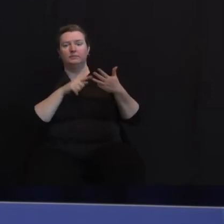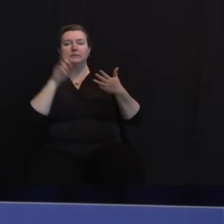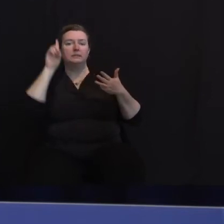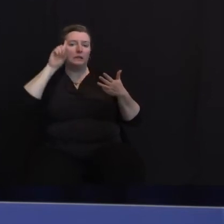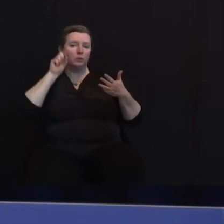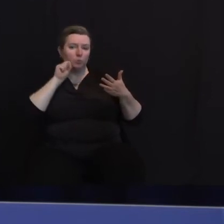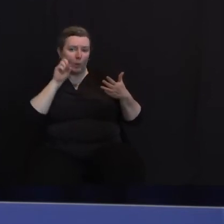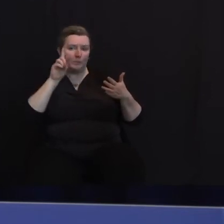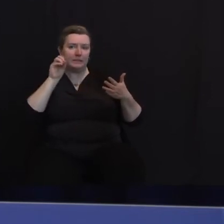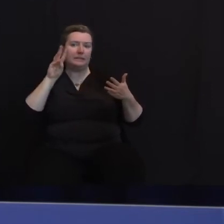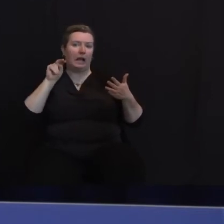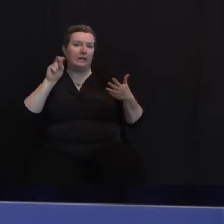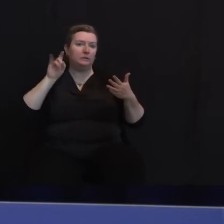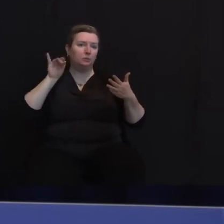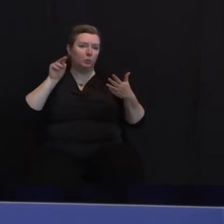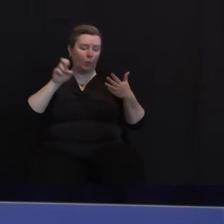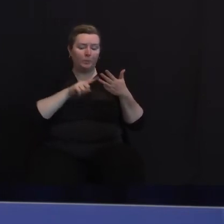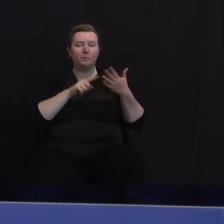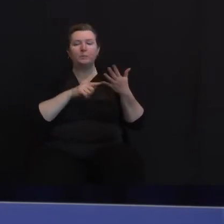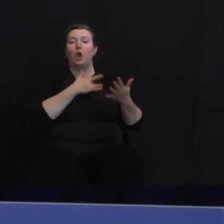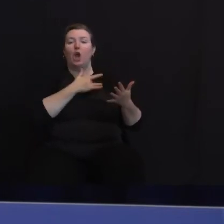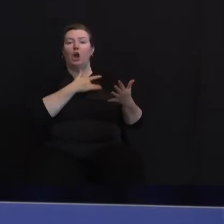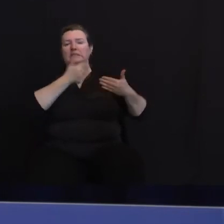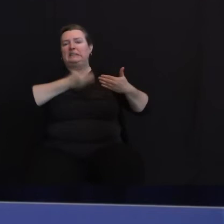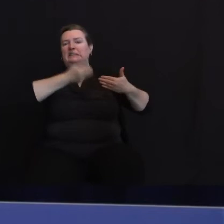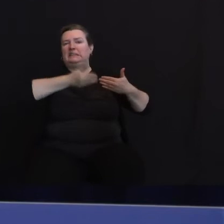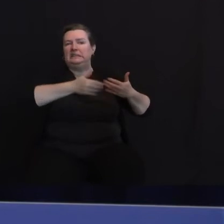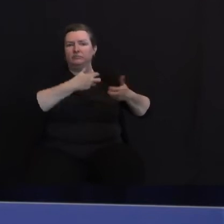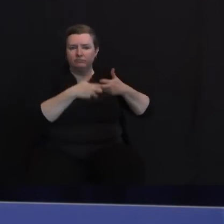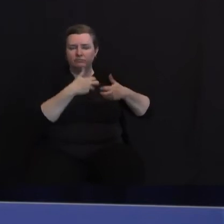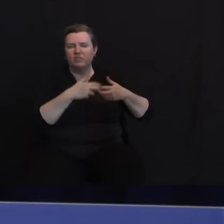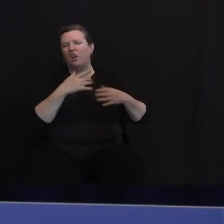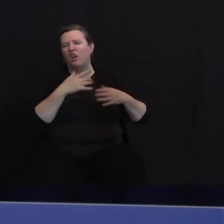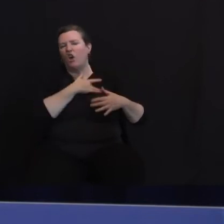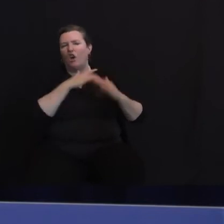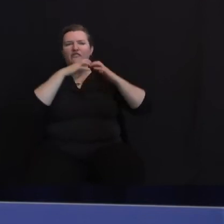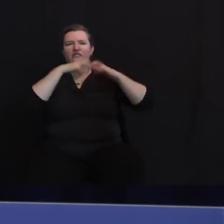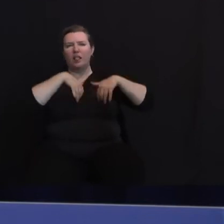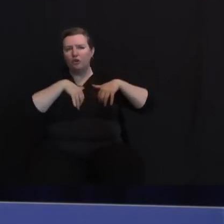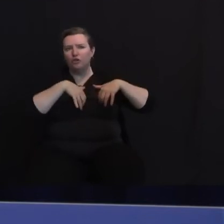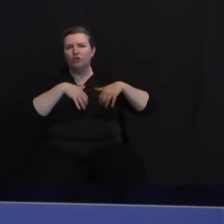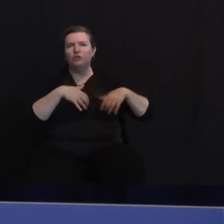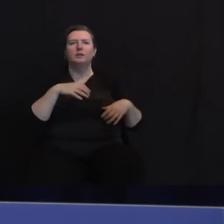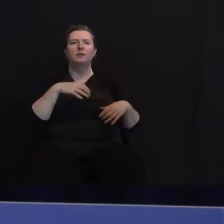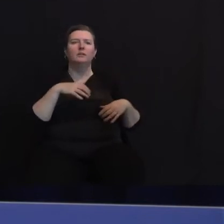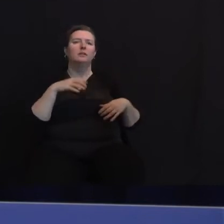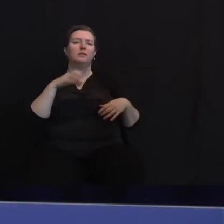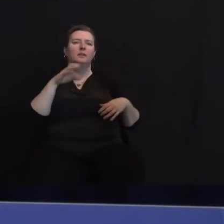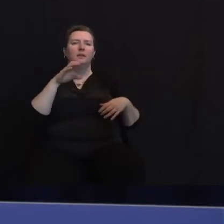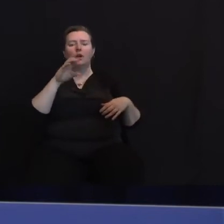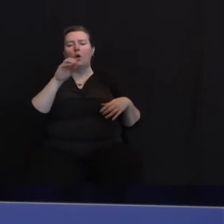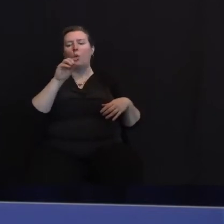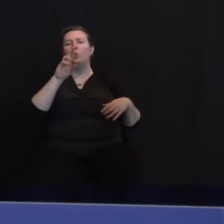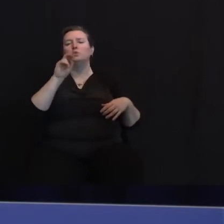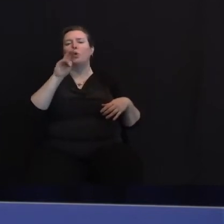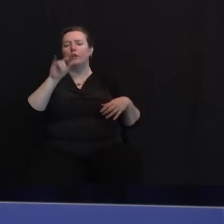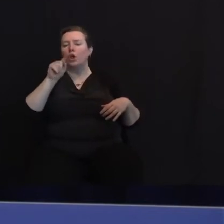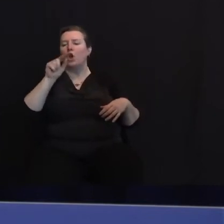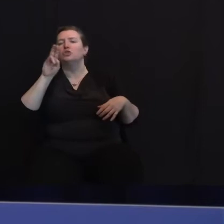heart conditions, for example, heart failure, coronary artery disease, and